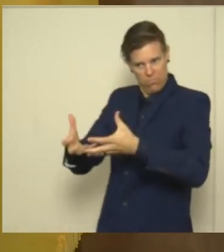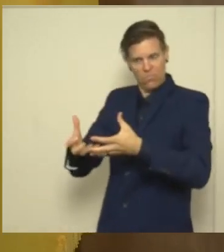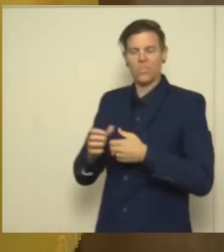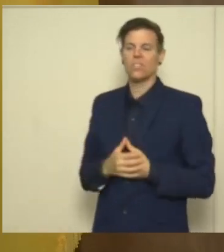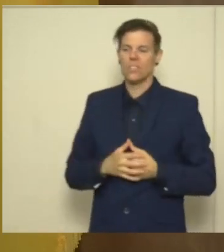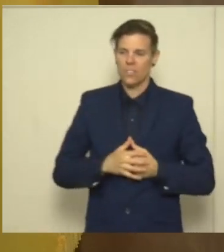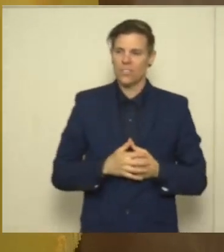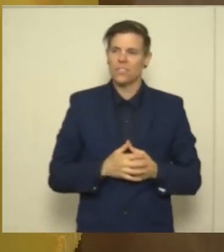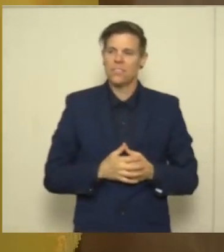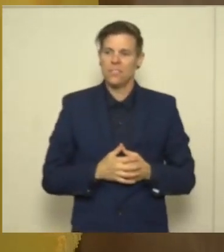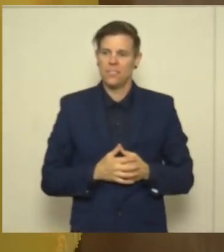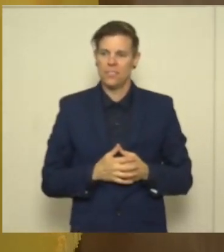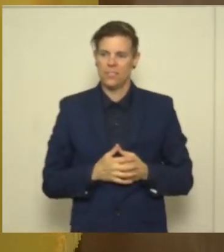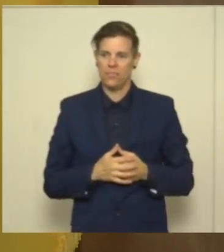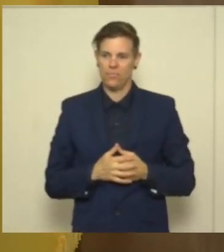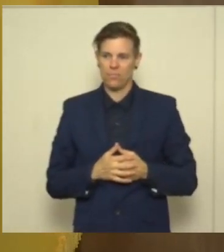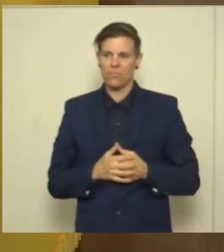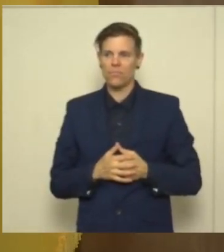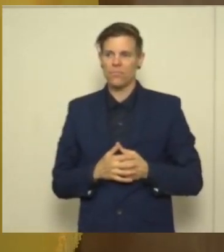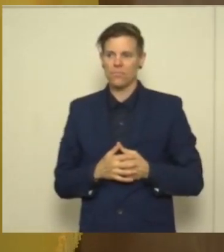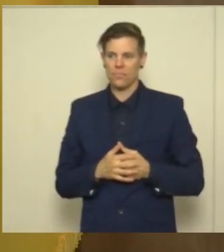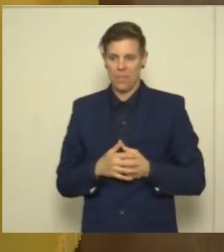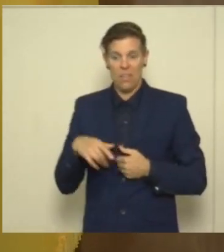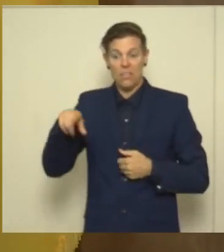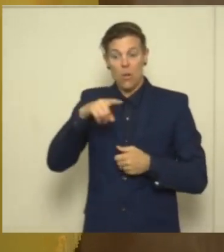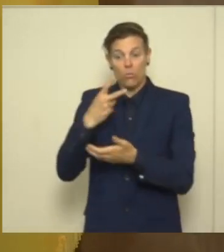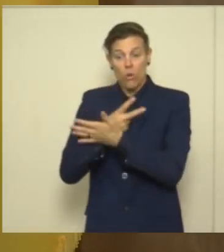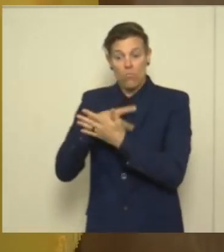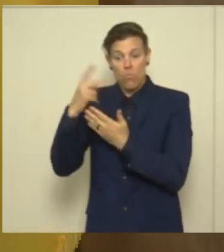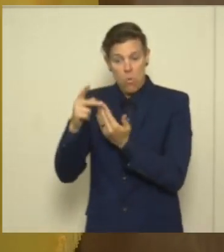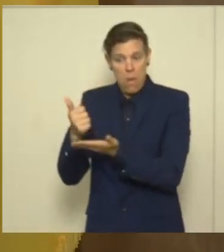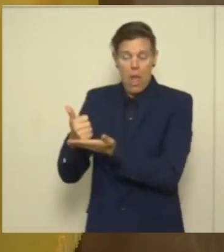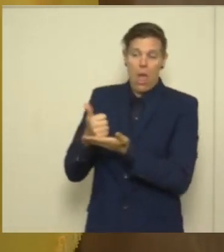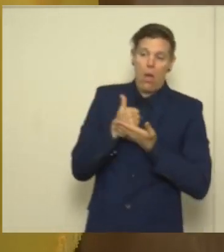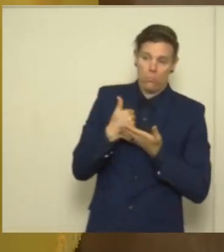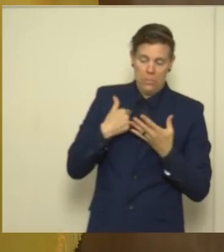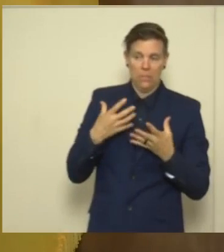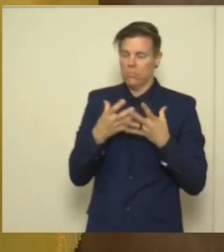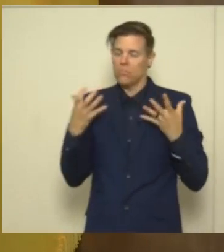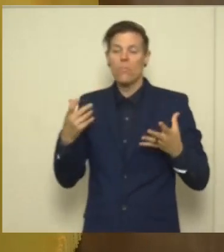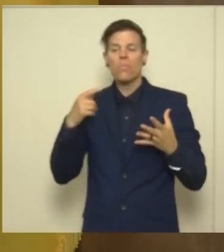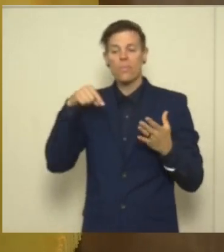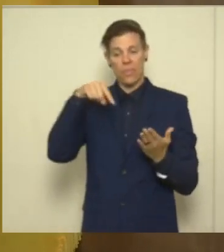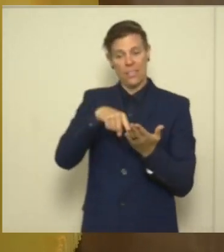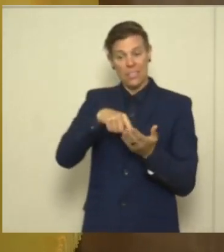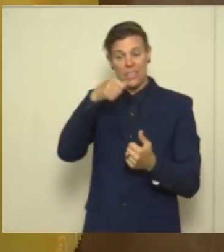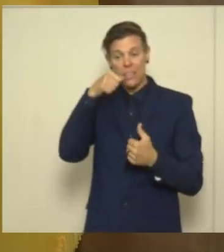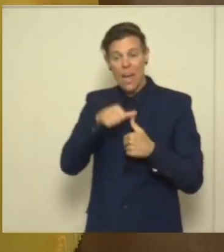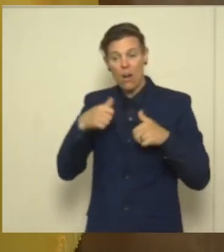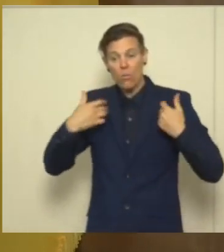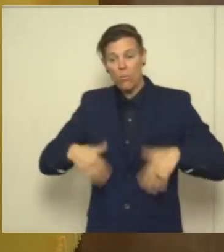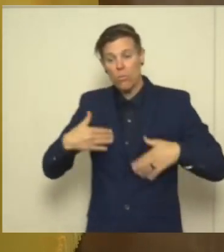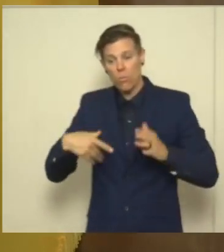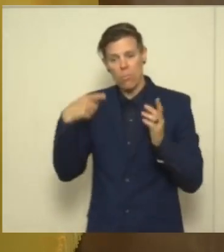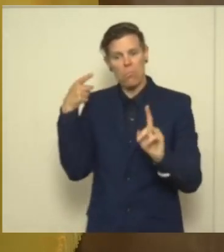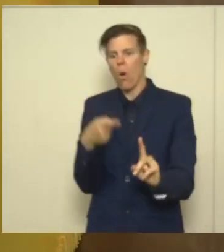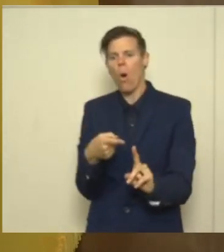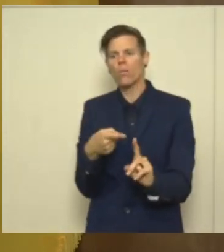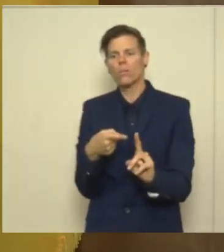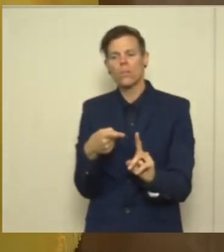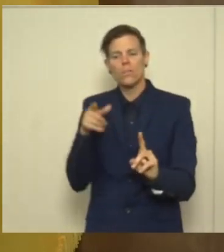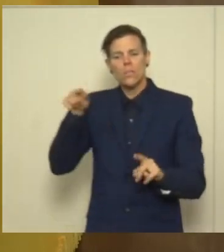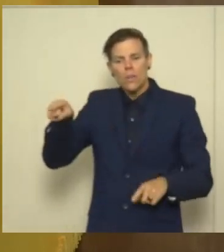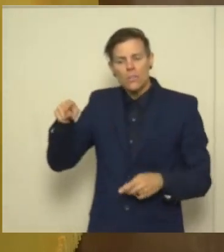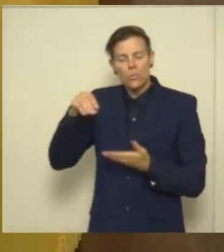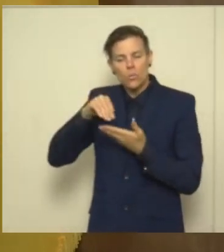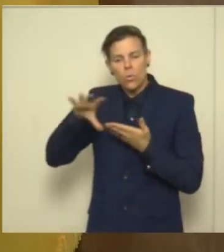And I think the point that this incredible New Mexican makes is it does make a difference. Everybody needs just